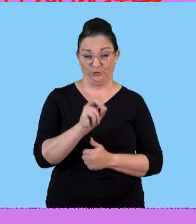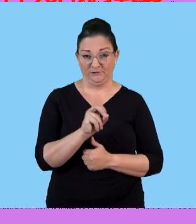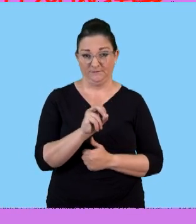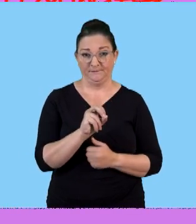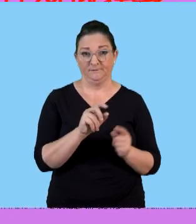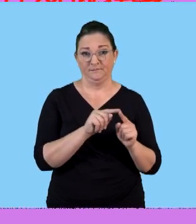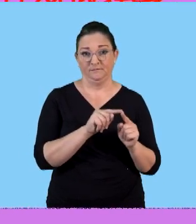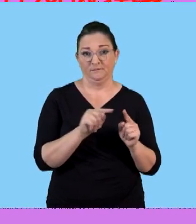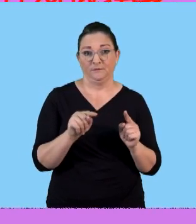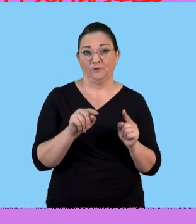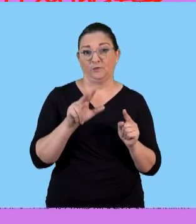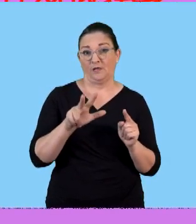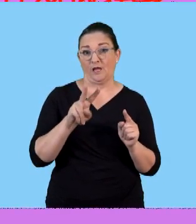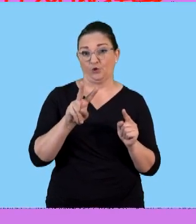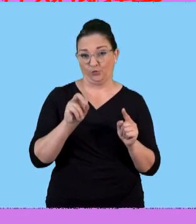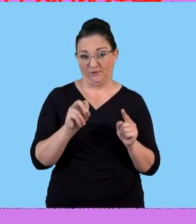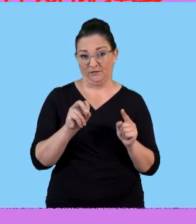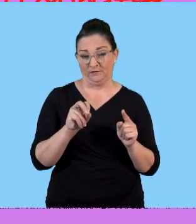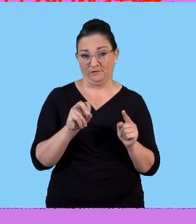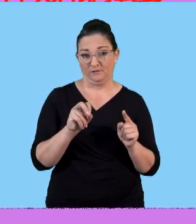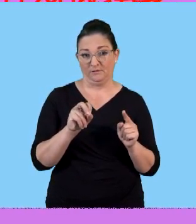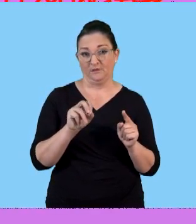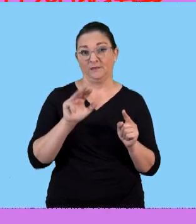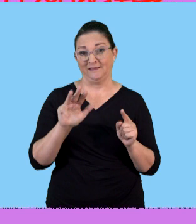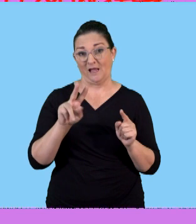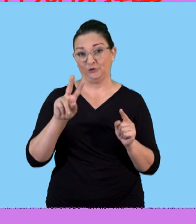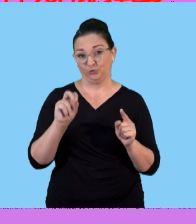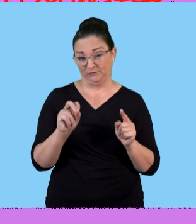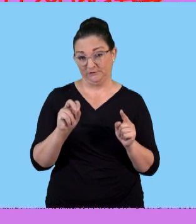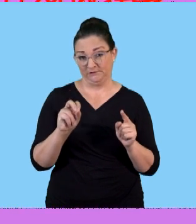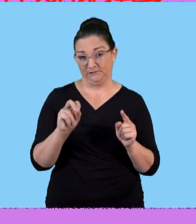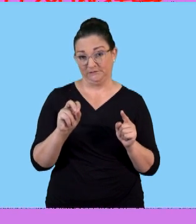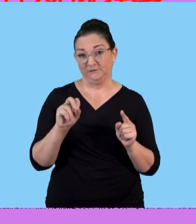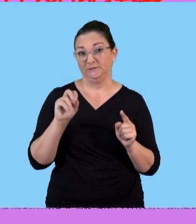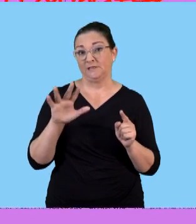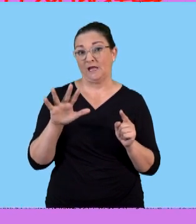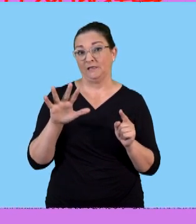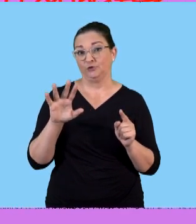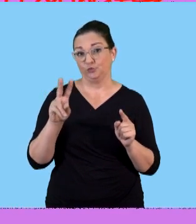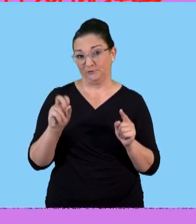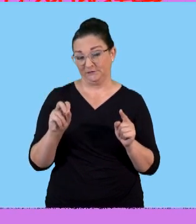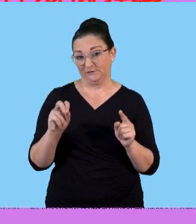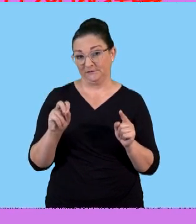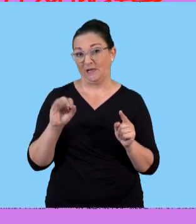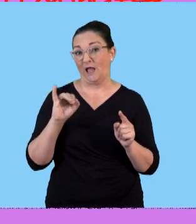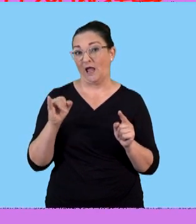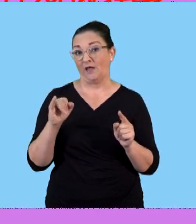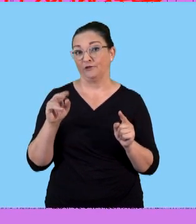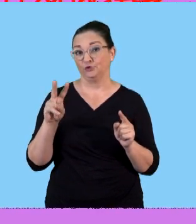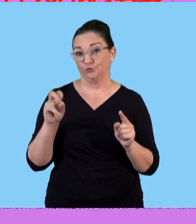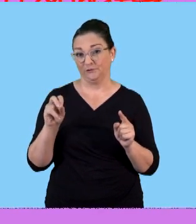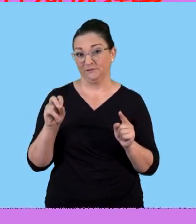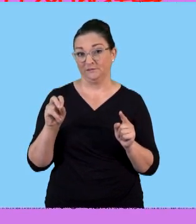7:20 to 8:20, right, then we'll have 9:20, we'll have 10:20, we'll